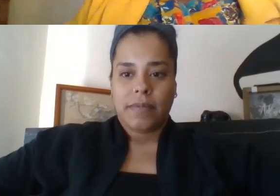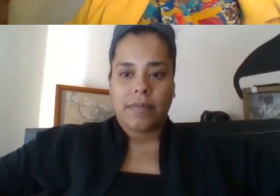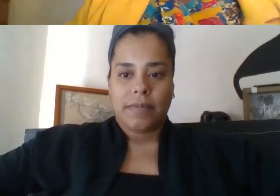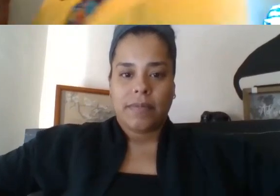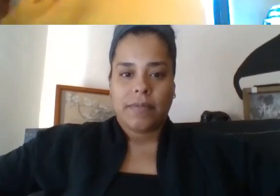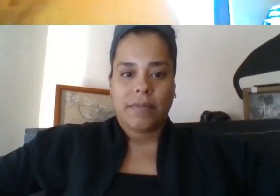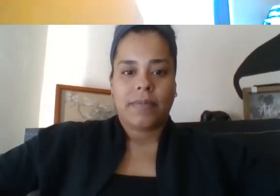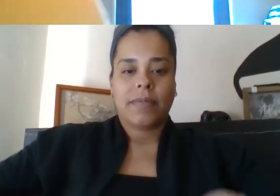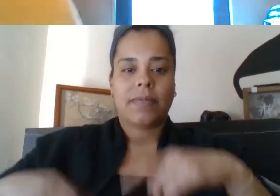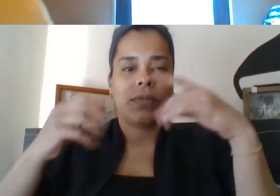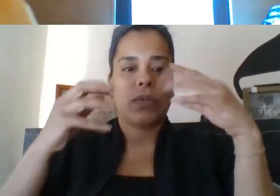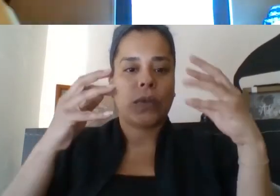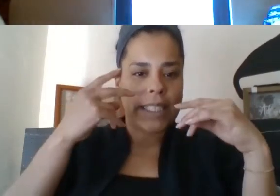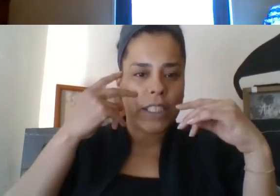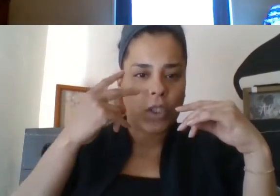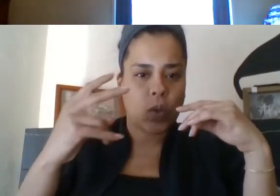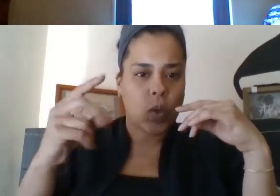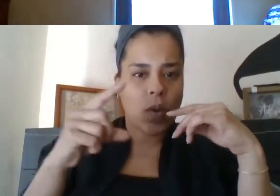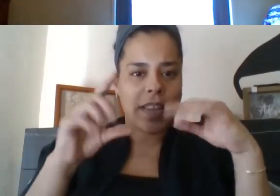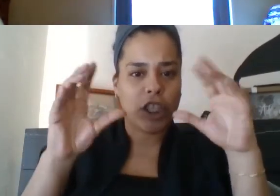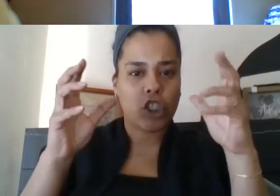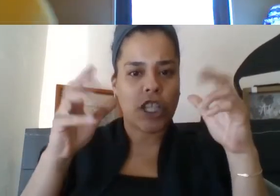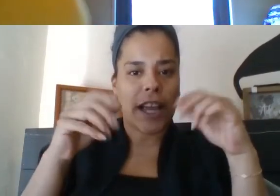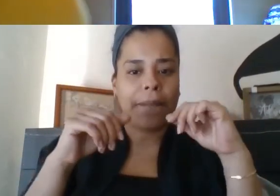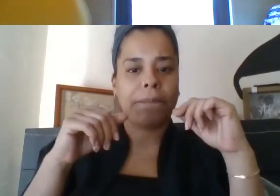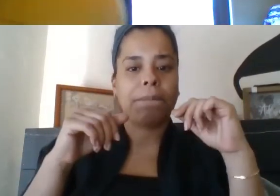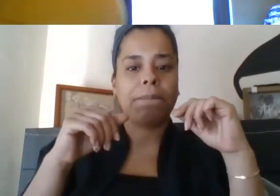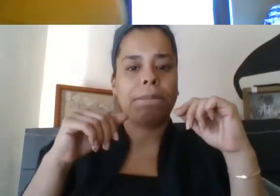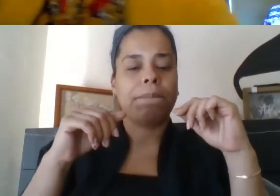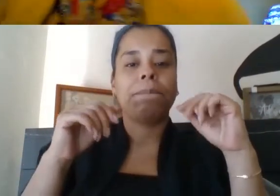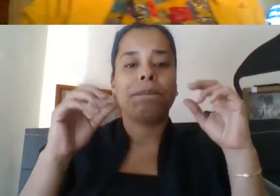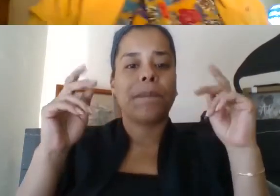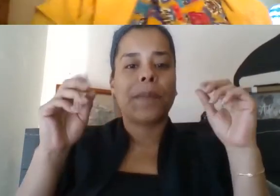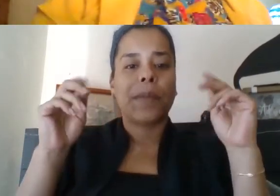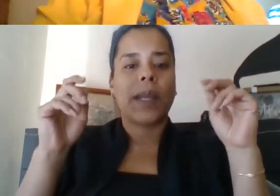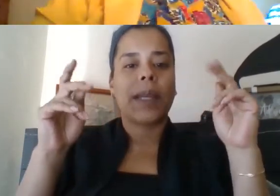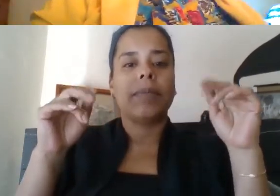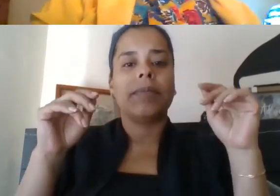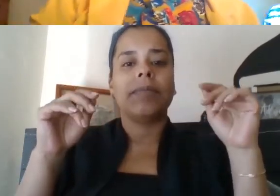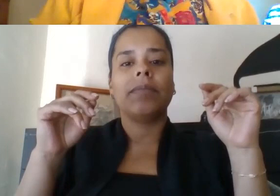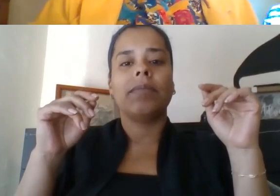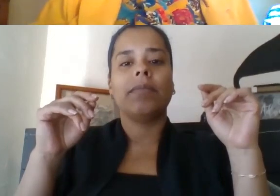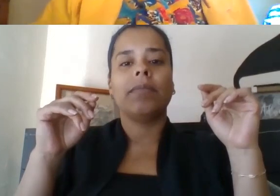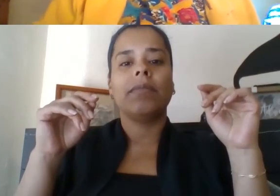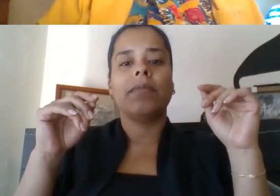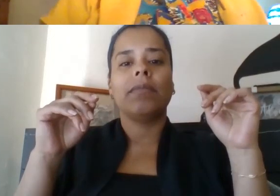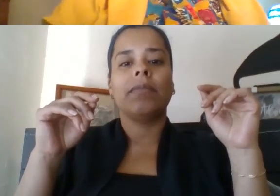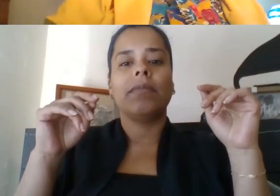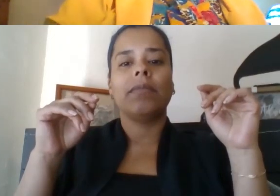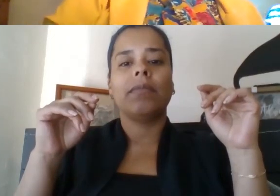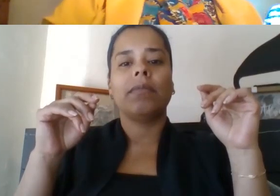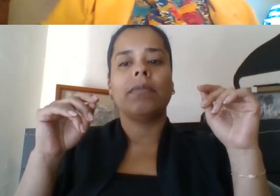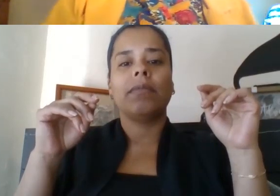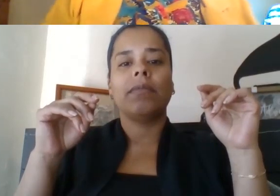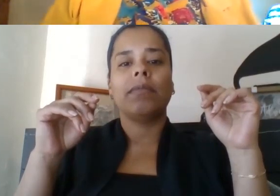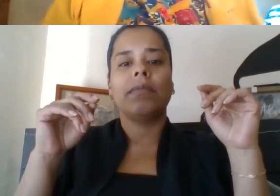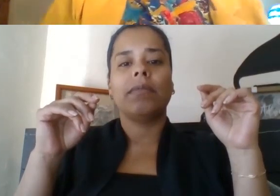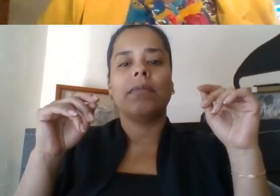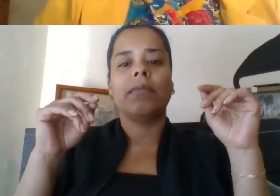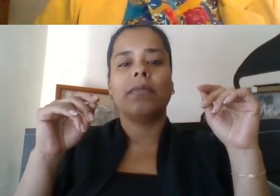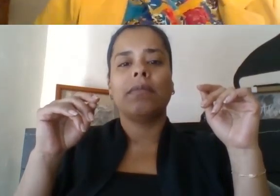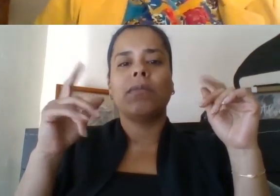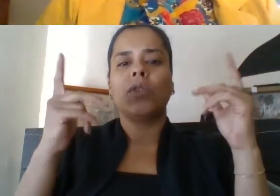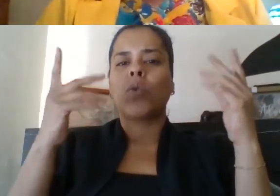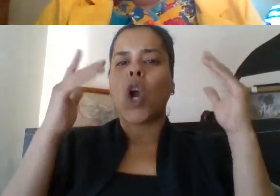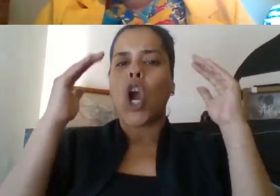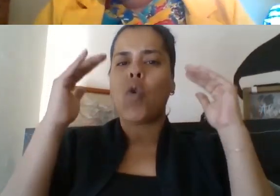Wait, I still want in the chat that, do you want to do the Q&A? Okay, never mind. Sorry. Okay, so wait, what order does it go in?